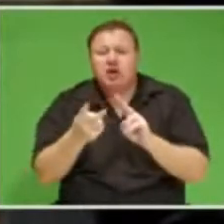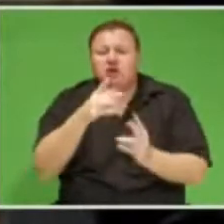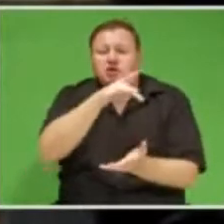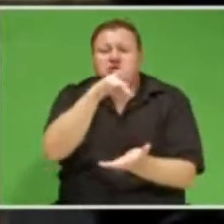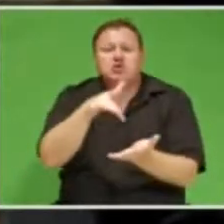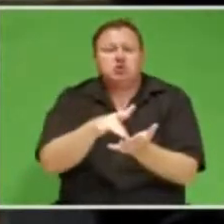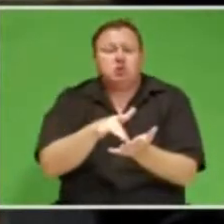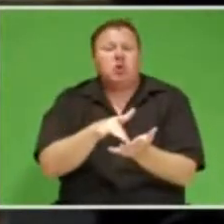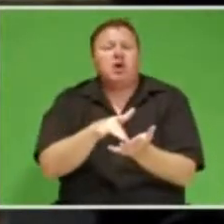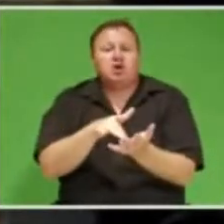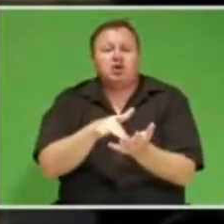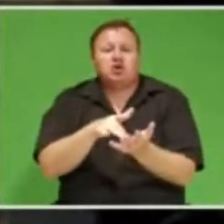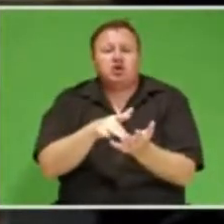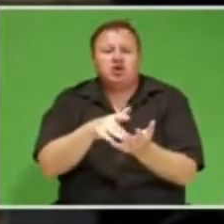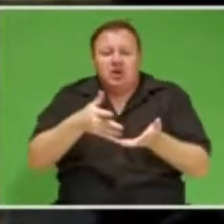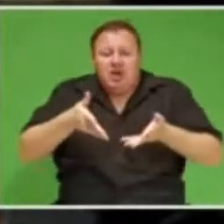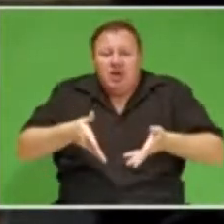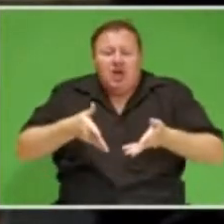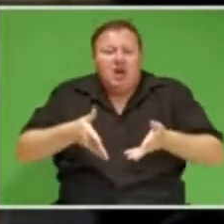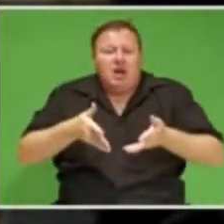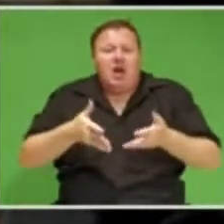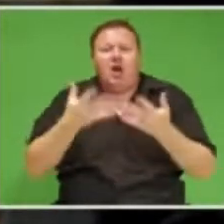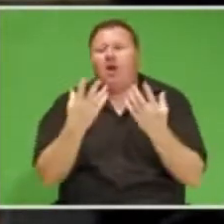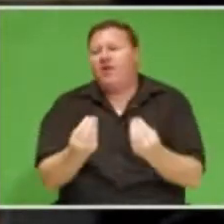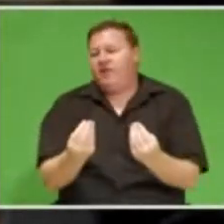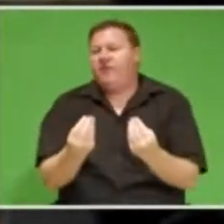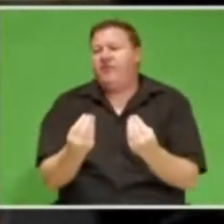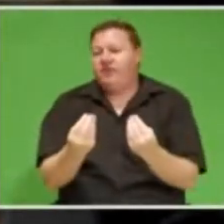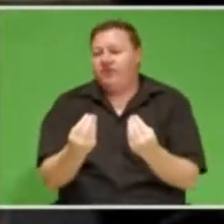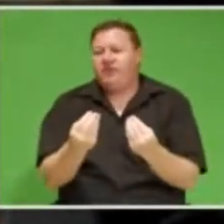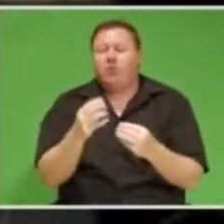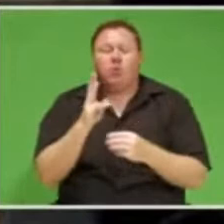in which we find ourselves today.